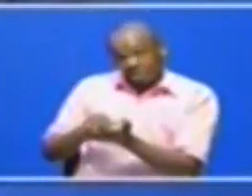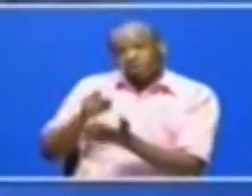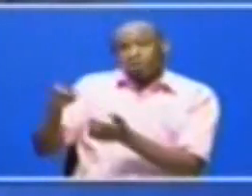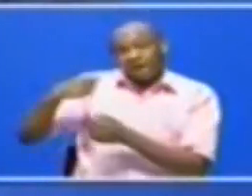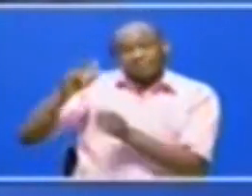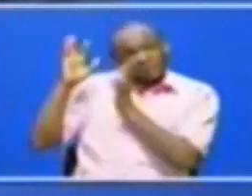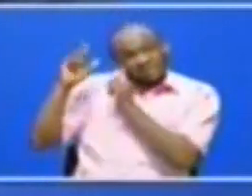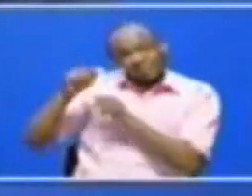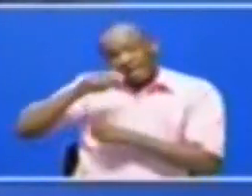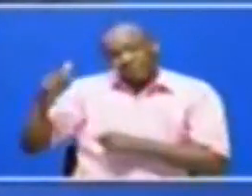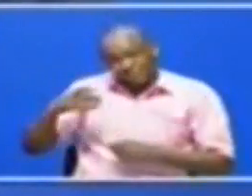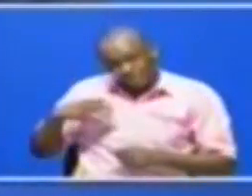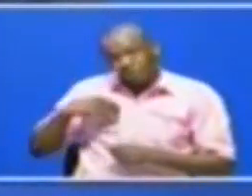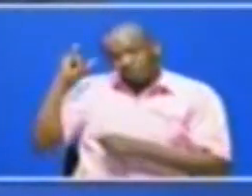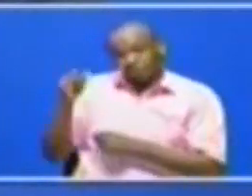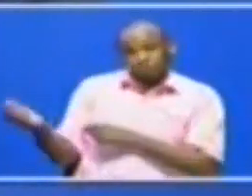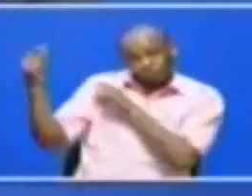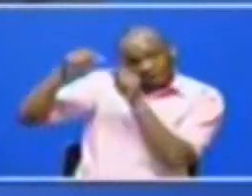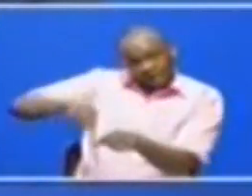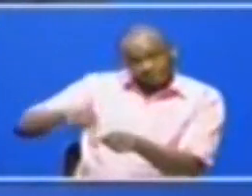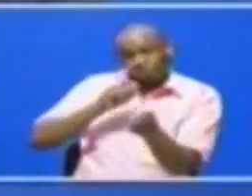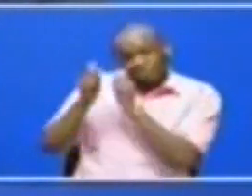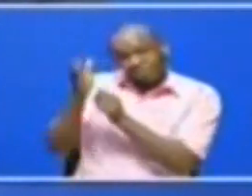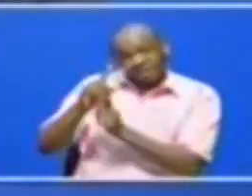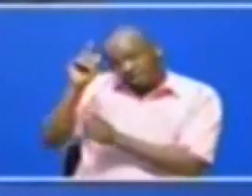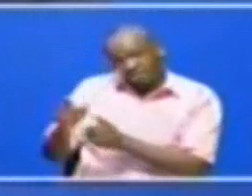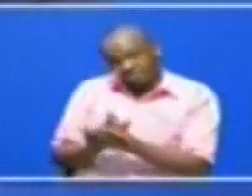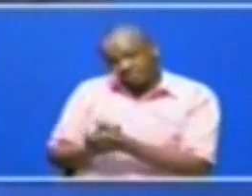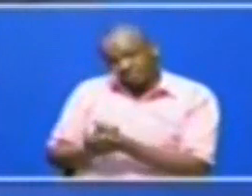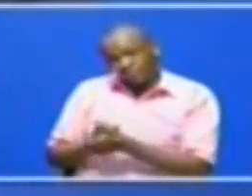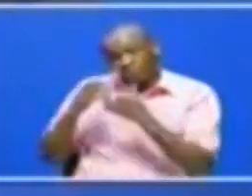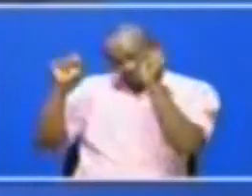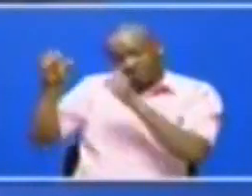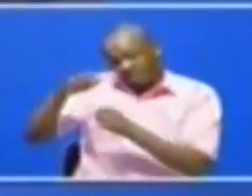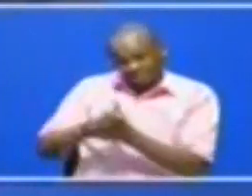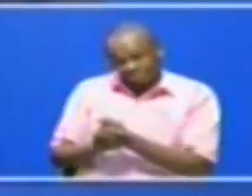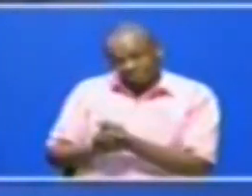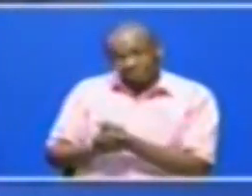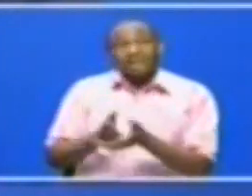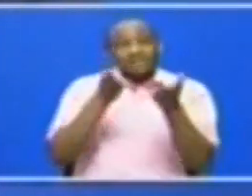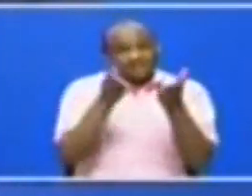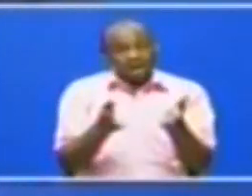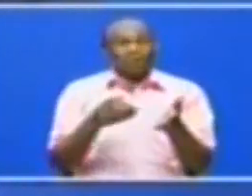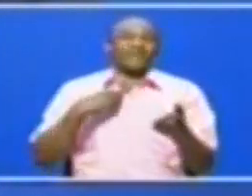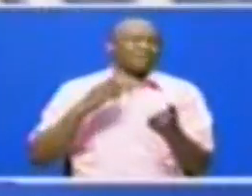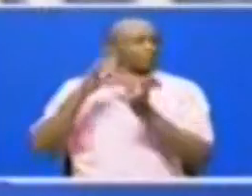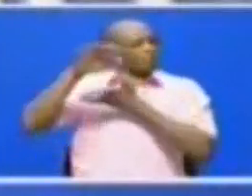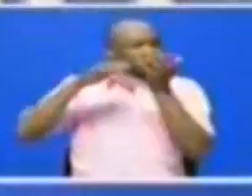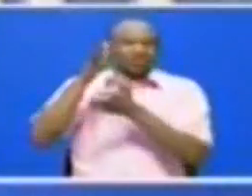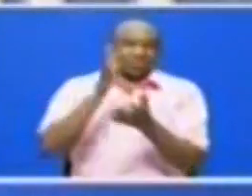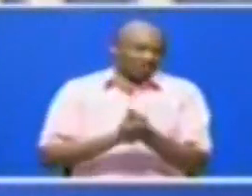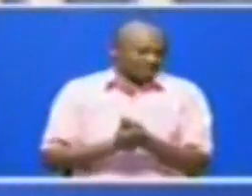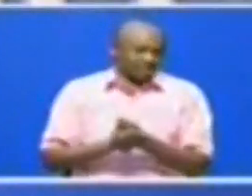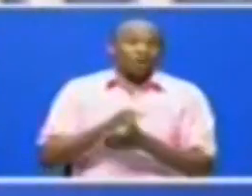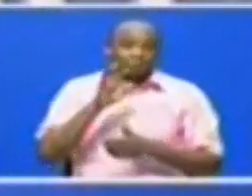expect other individuals also to contest in this election for the presidents? Now, there is a confusion that was created